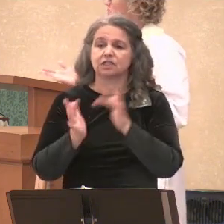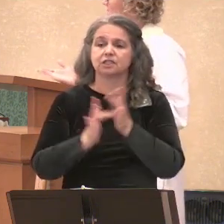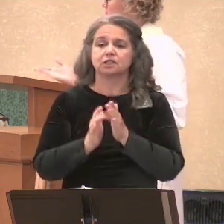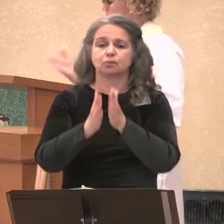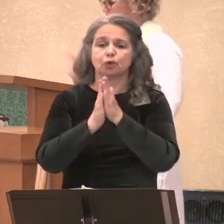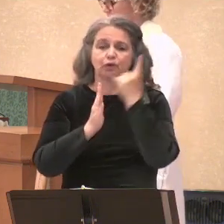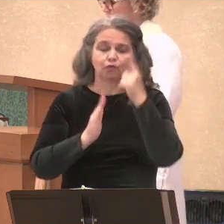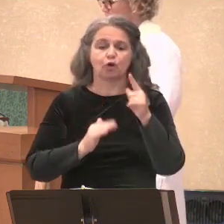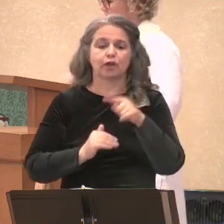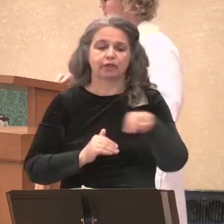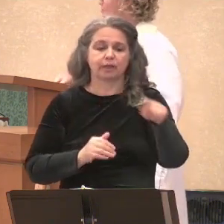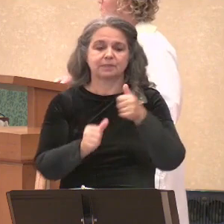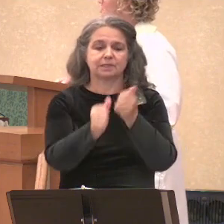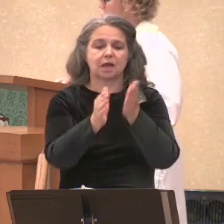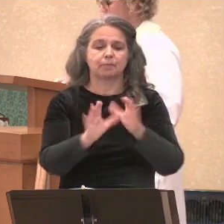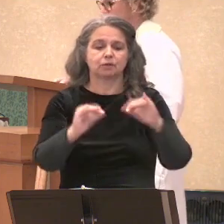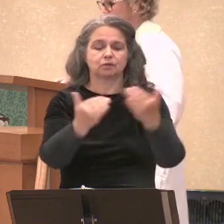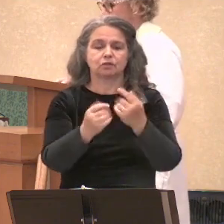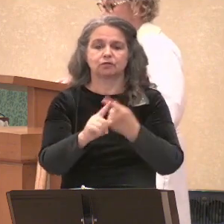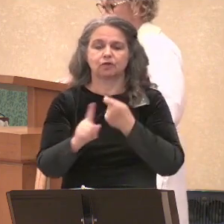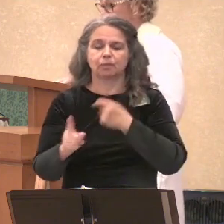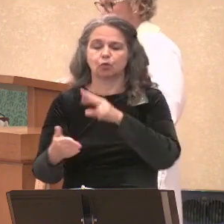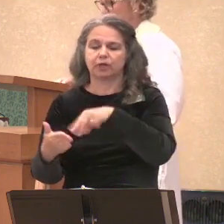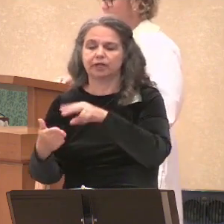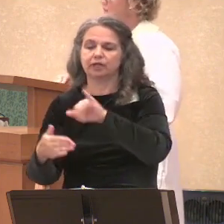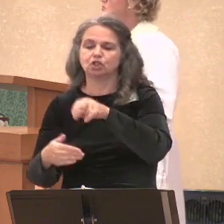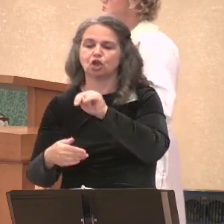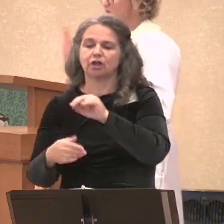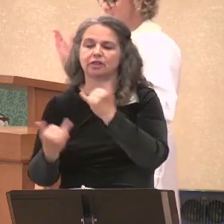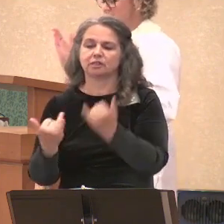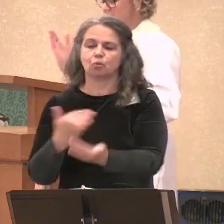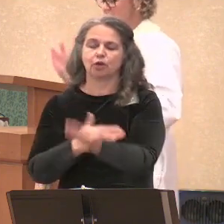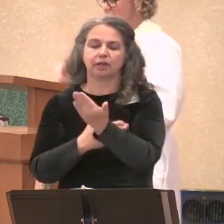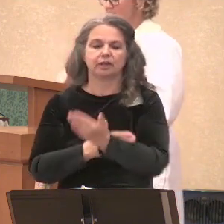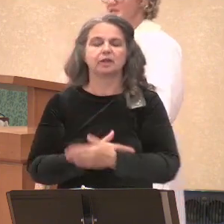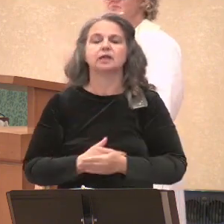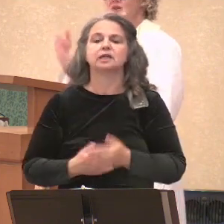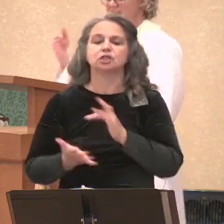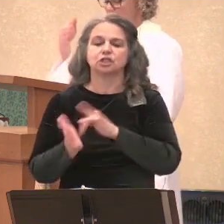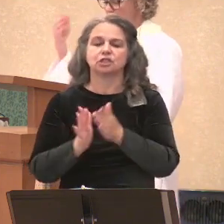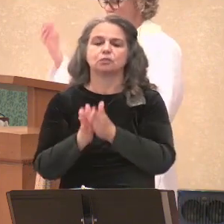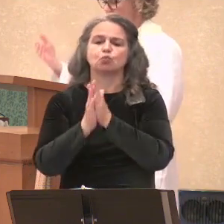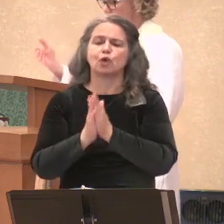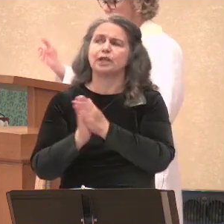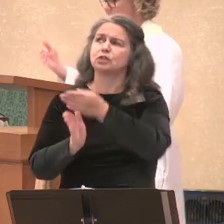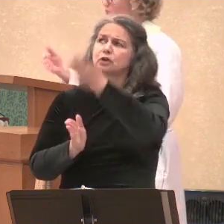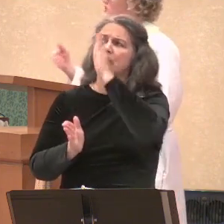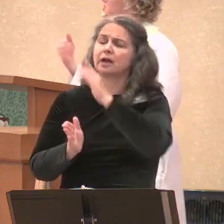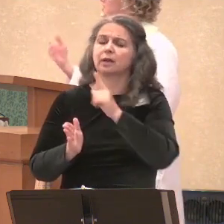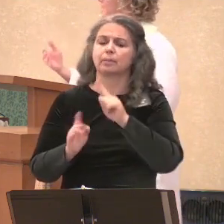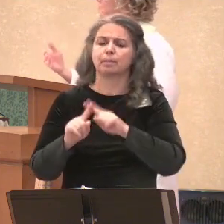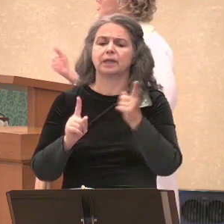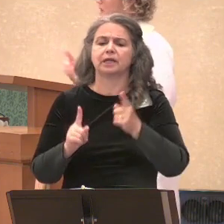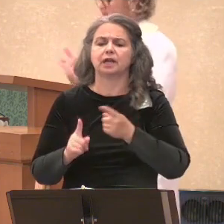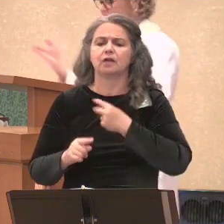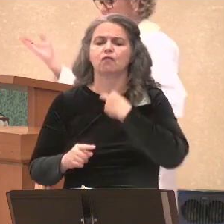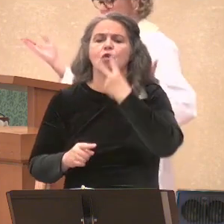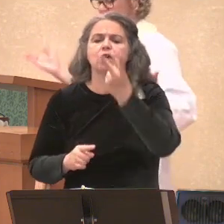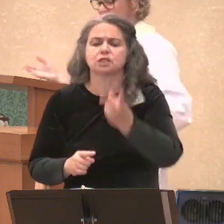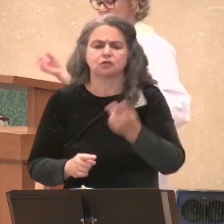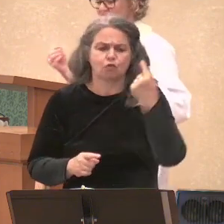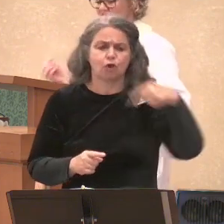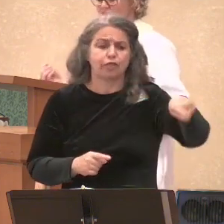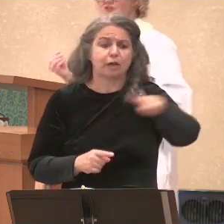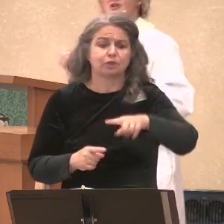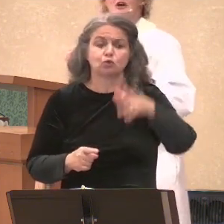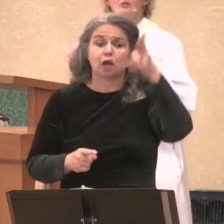for the disciples in our reading from John today. He was praying to God, but he prayed out loud for the disciples and for